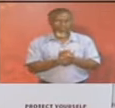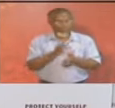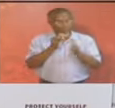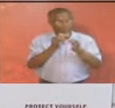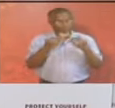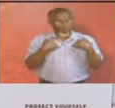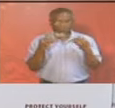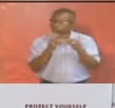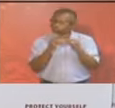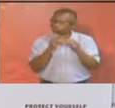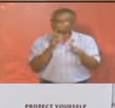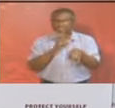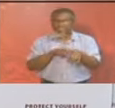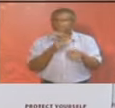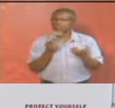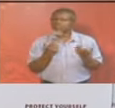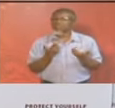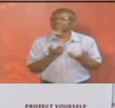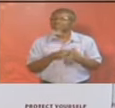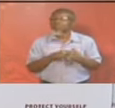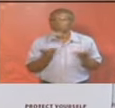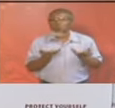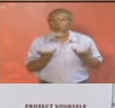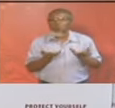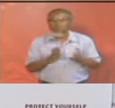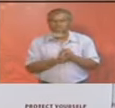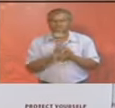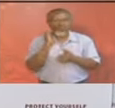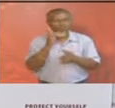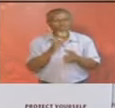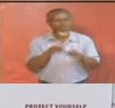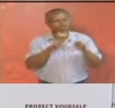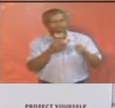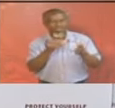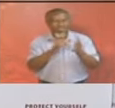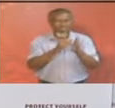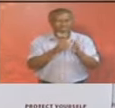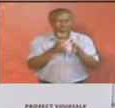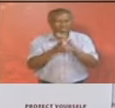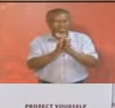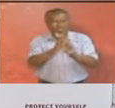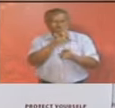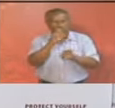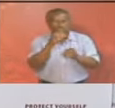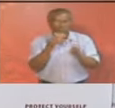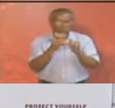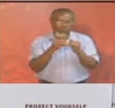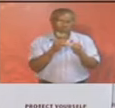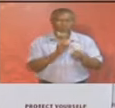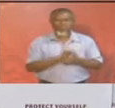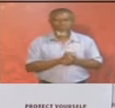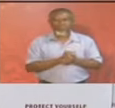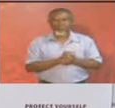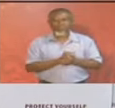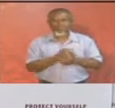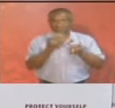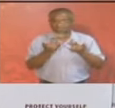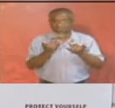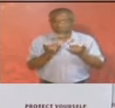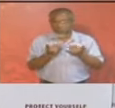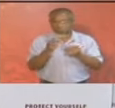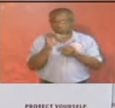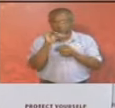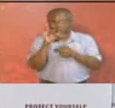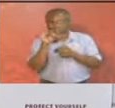we will come back to you if you have another question to pose to the panel. We begin this morning with questions from